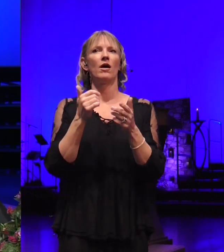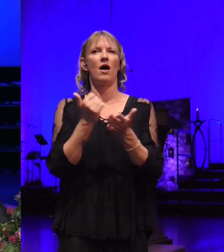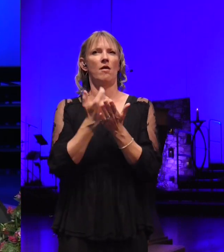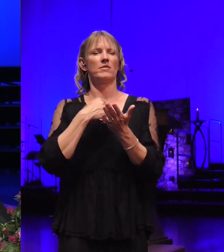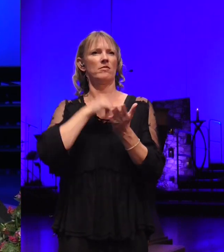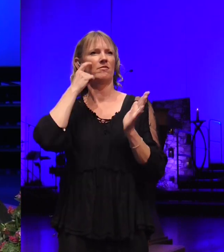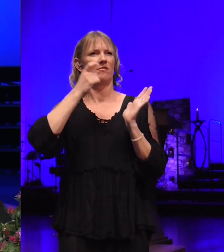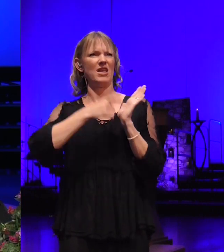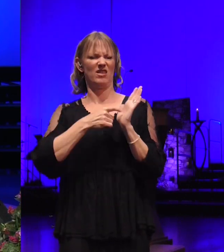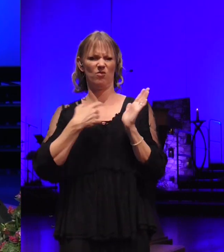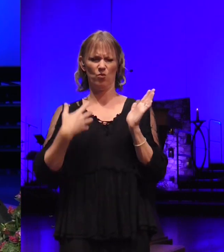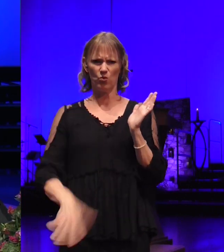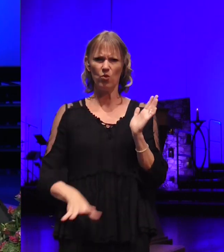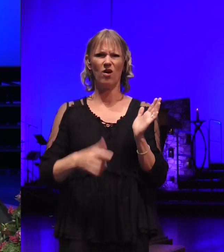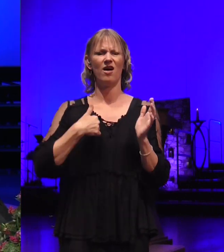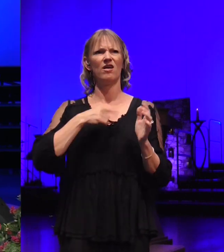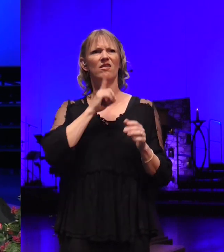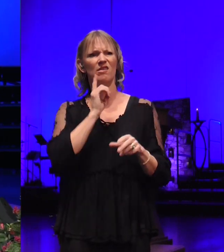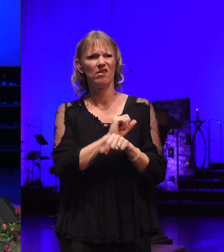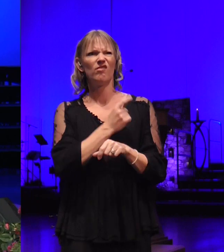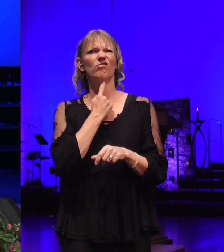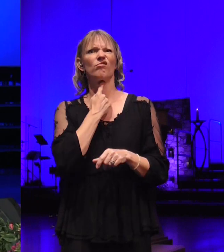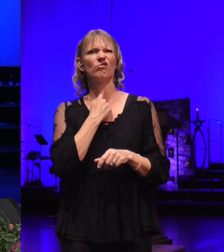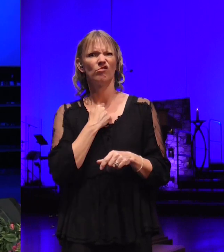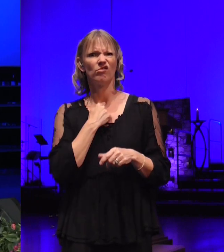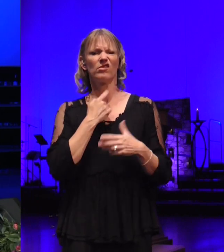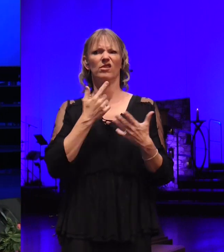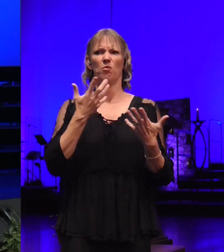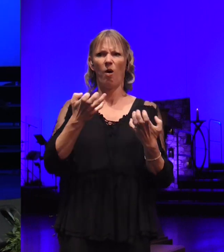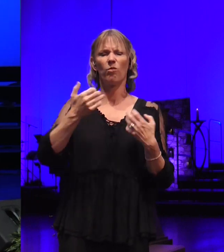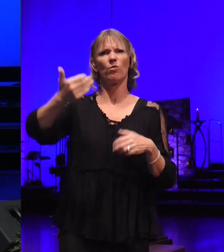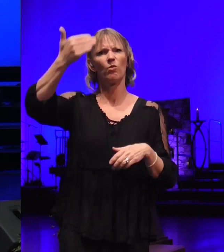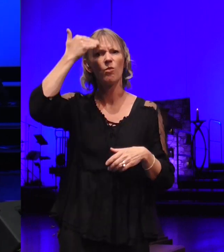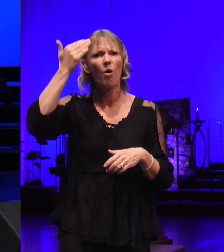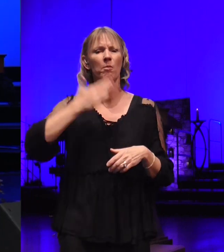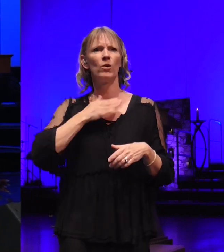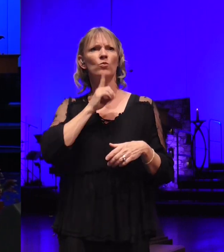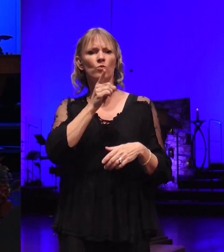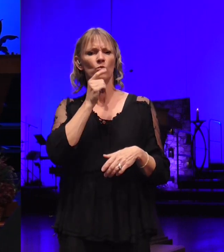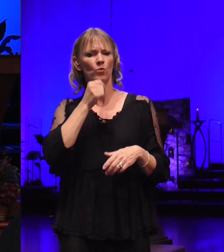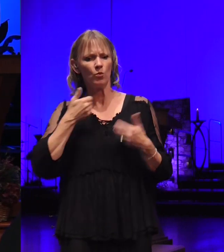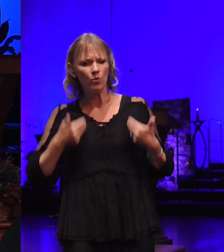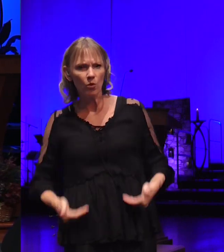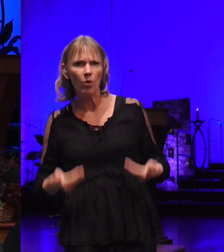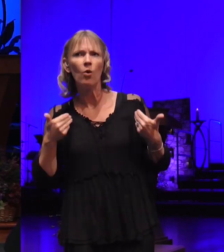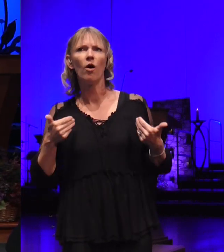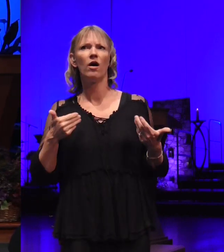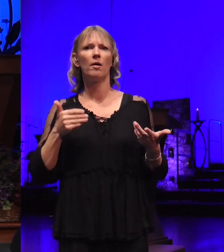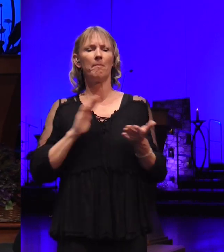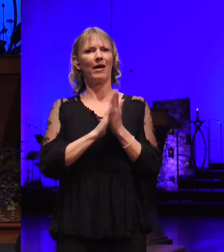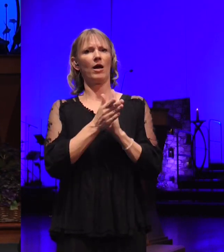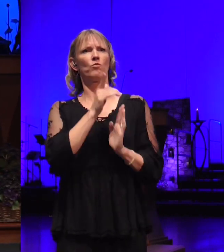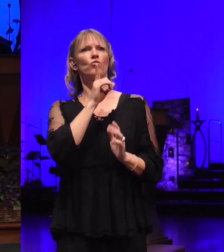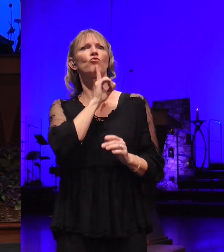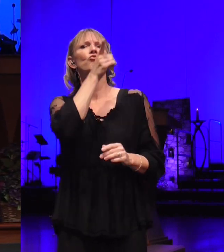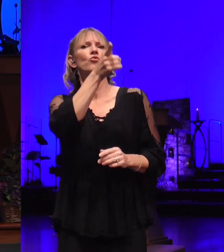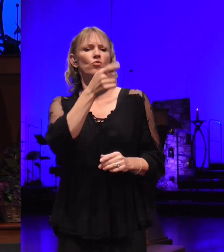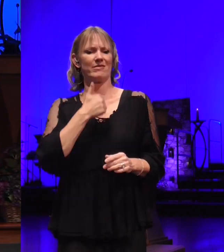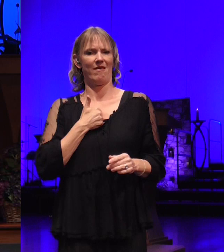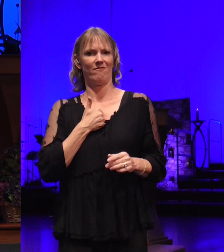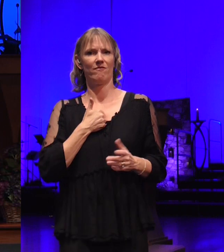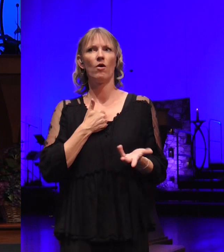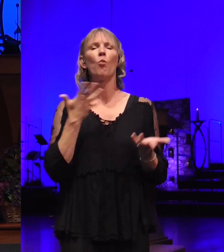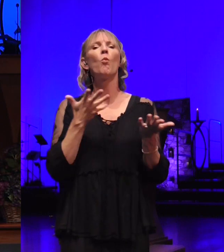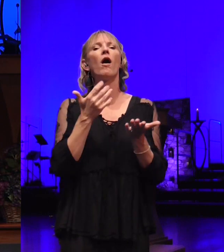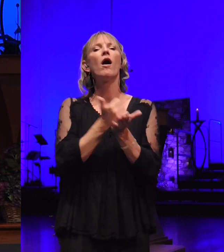how thirsty we are to know our true nature and to become our true selves. What's getting